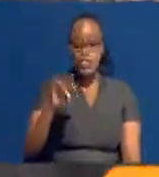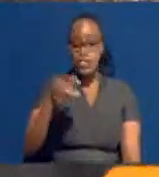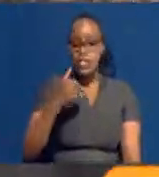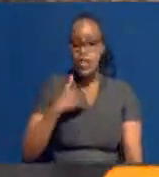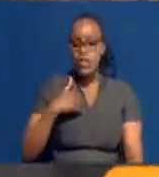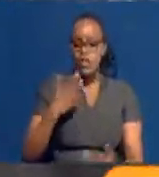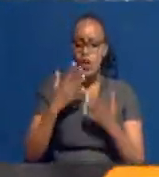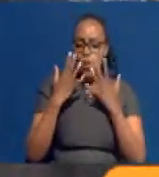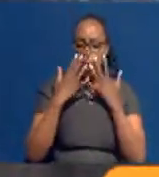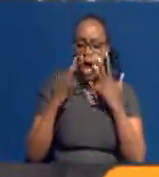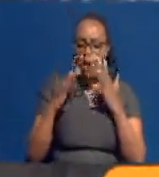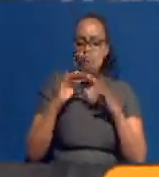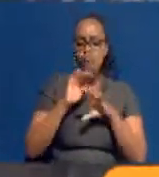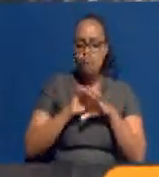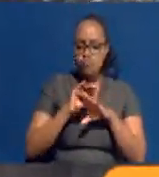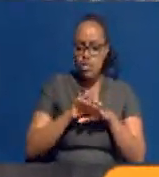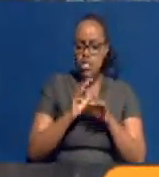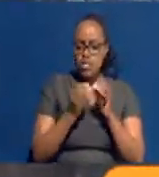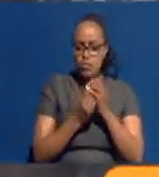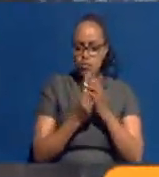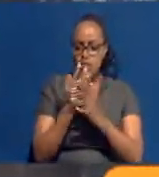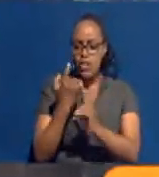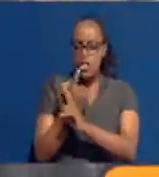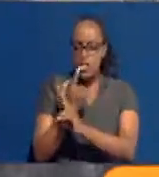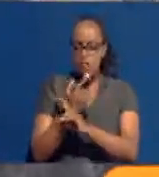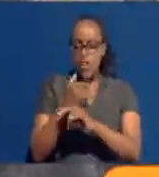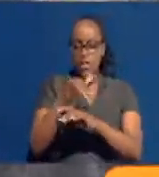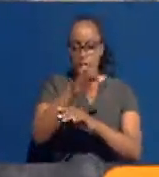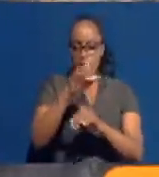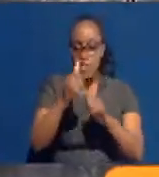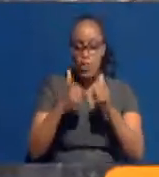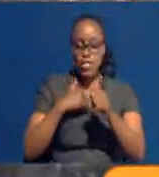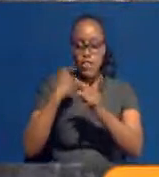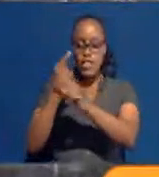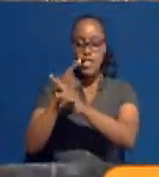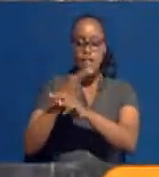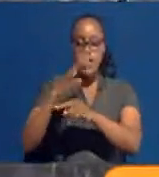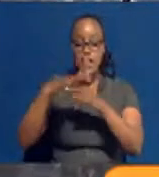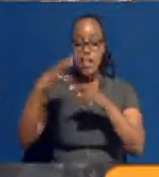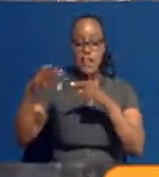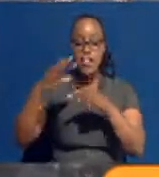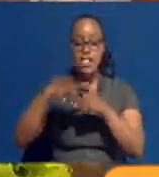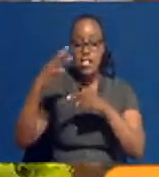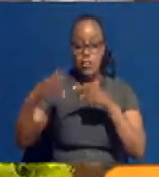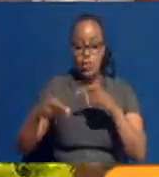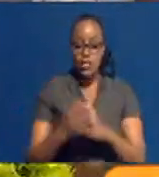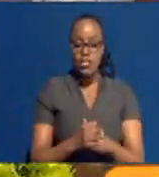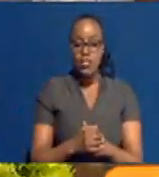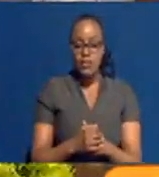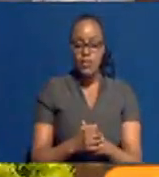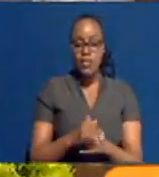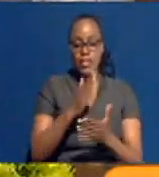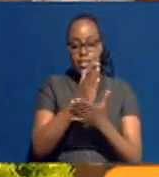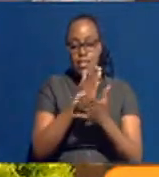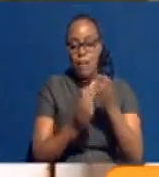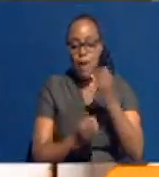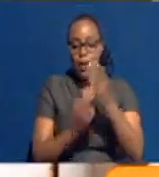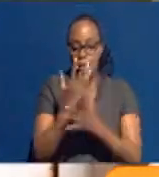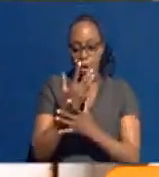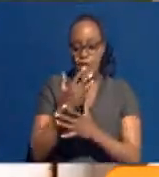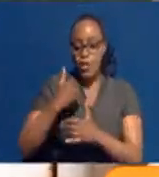by flourishing, well-tended vertical gardens with a variety of vegetables, some growing on